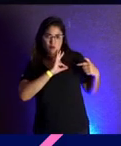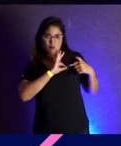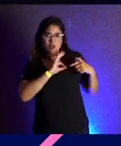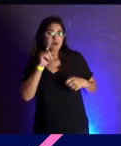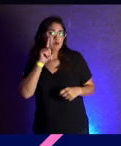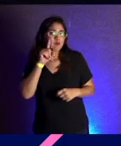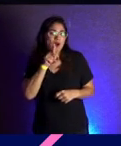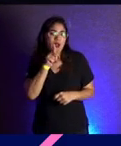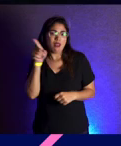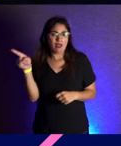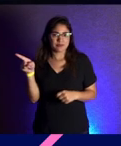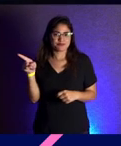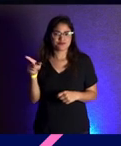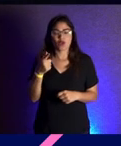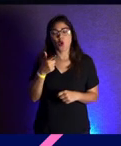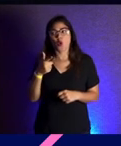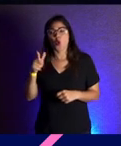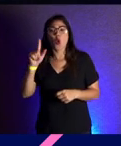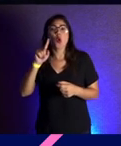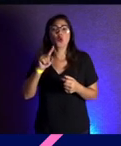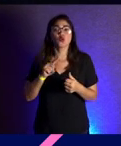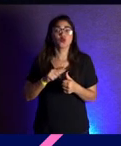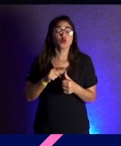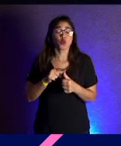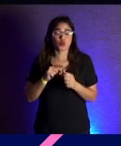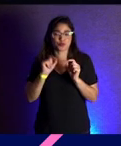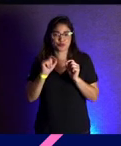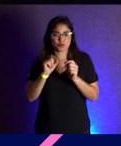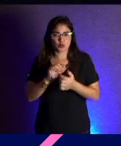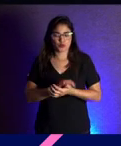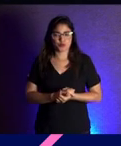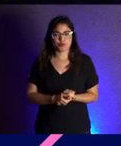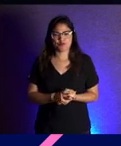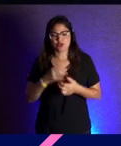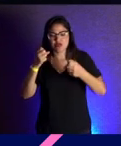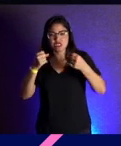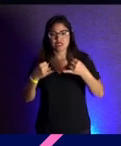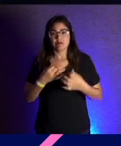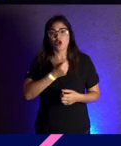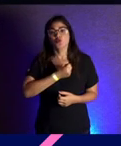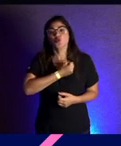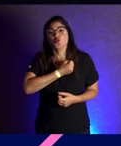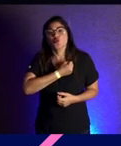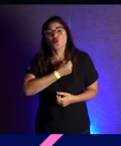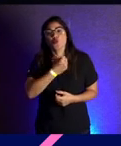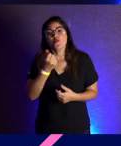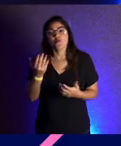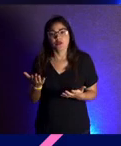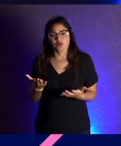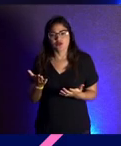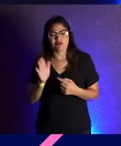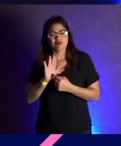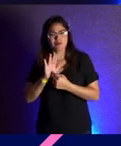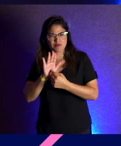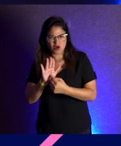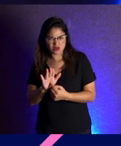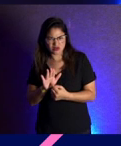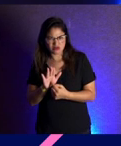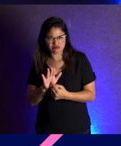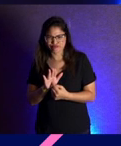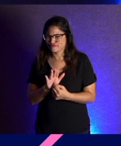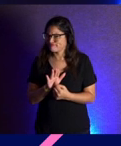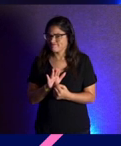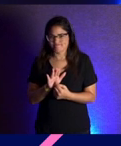away from this talk, and that is numbers by themselves don't really tell us that. If I tell you